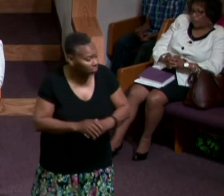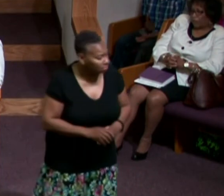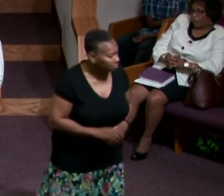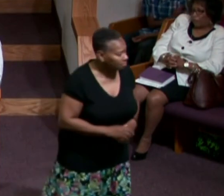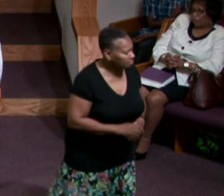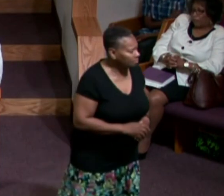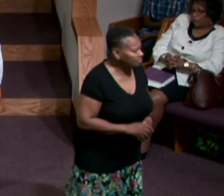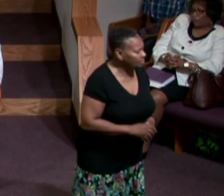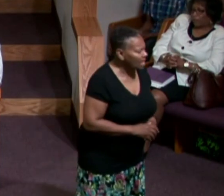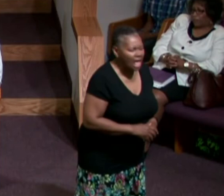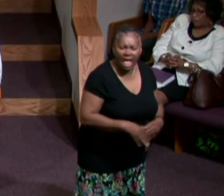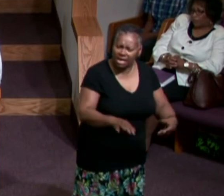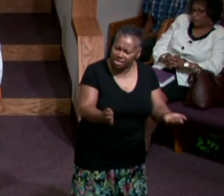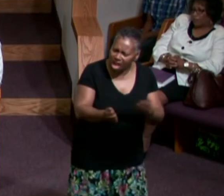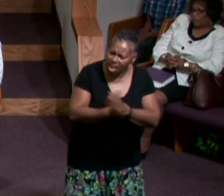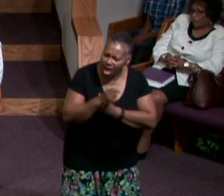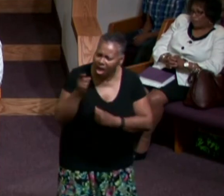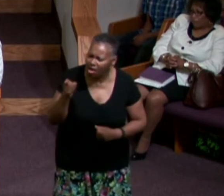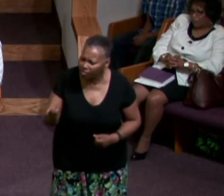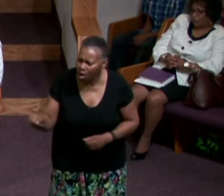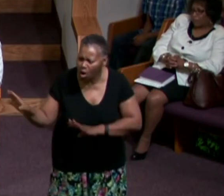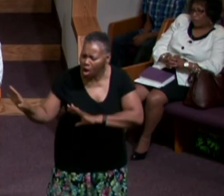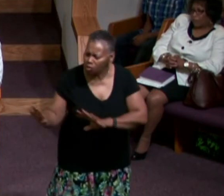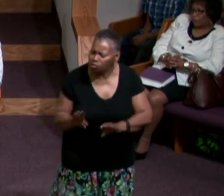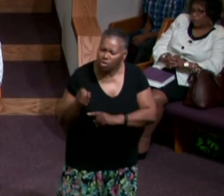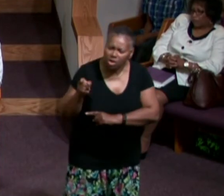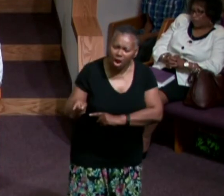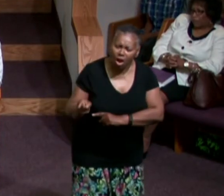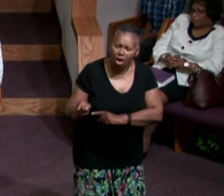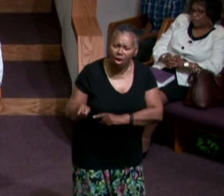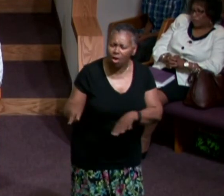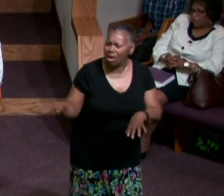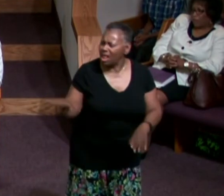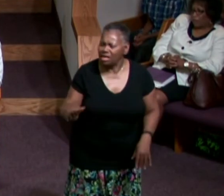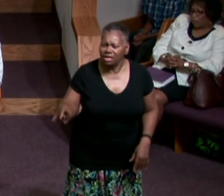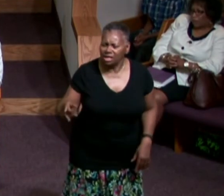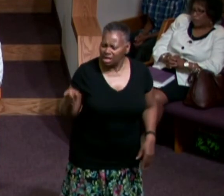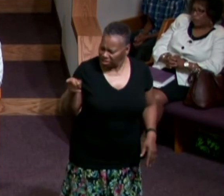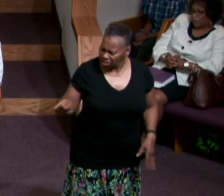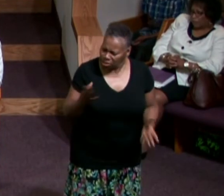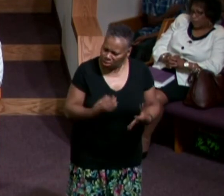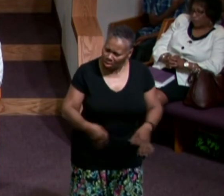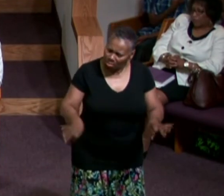And he's going to love her and treat her as though she's important to him.